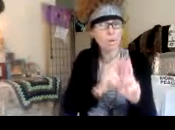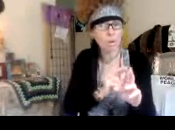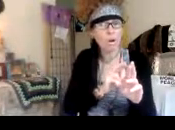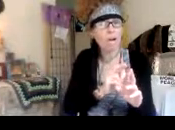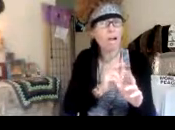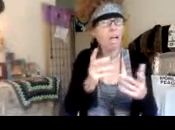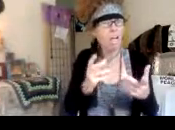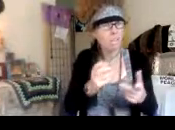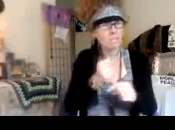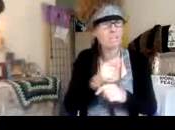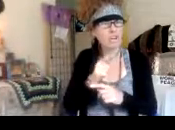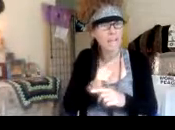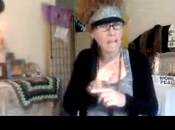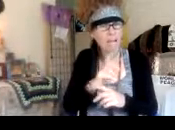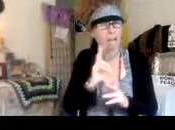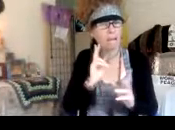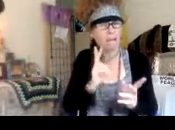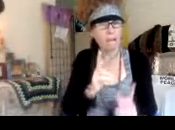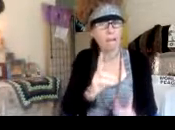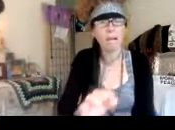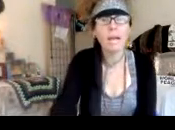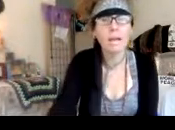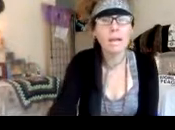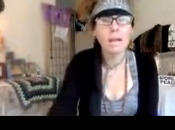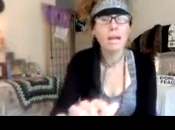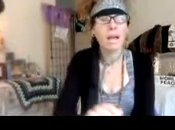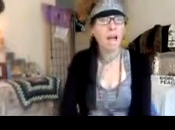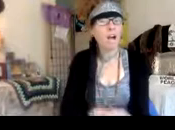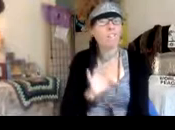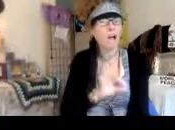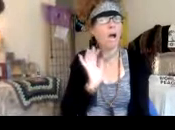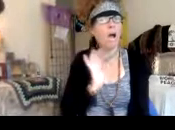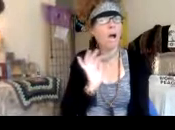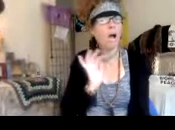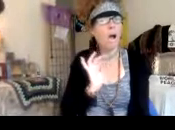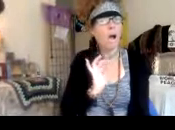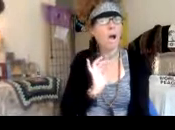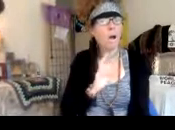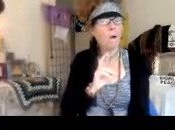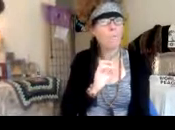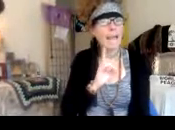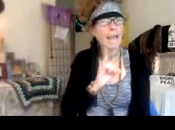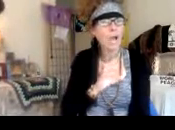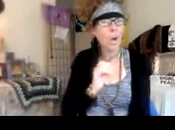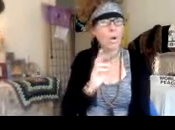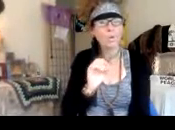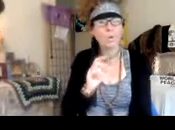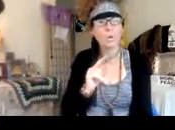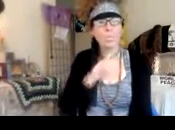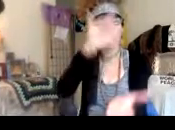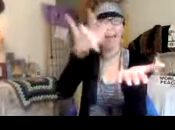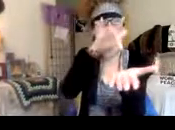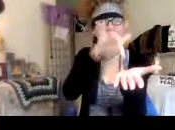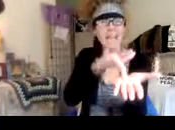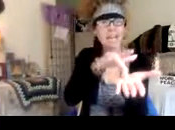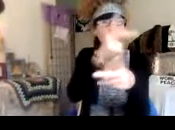it in half, and you look at these photographs, they found that it had a radio tube, it mounted in the center. So this thing was